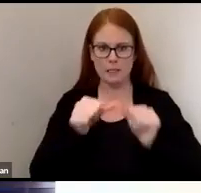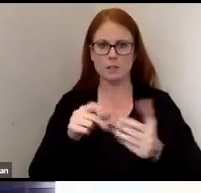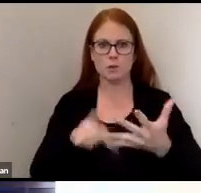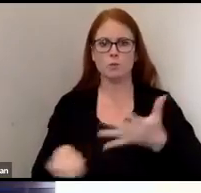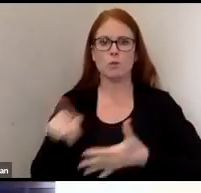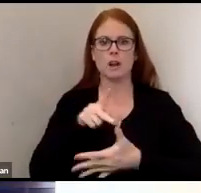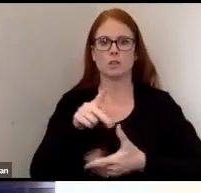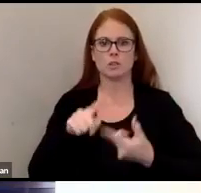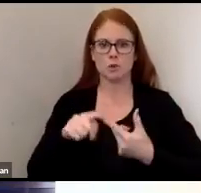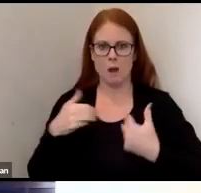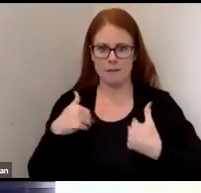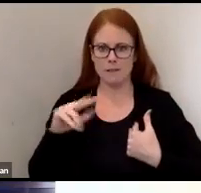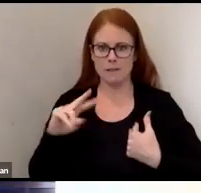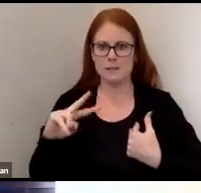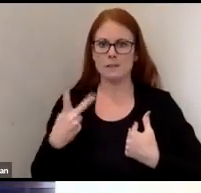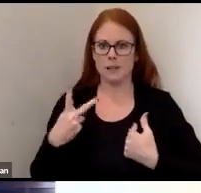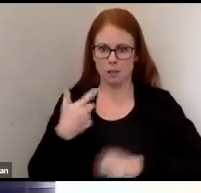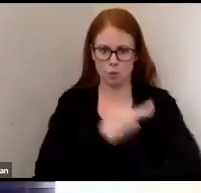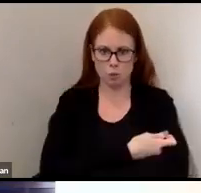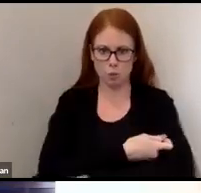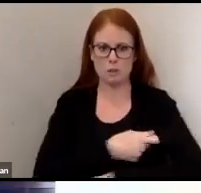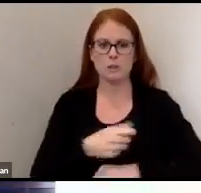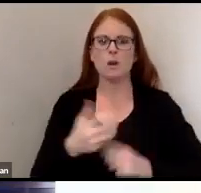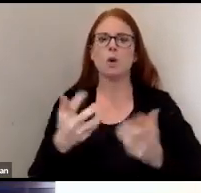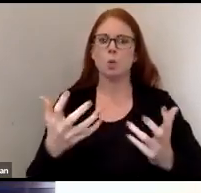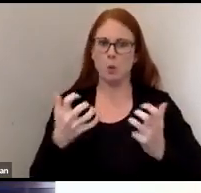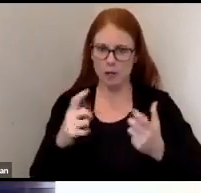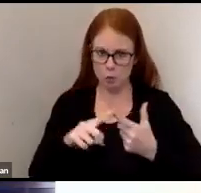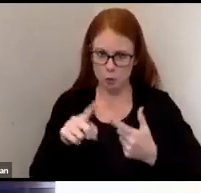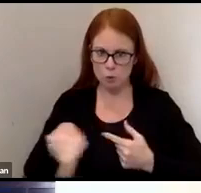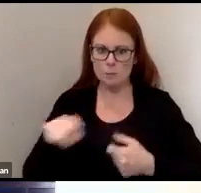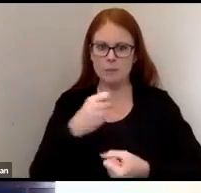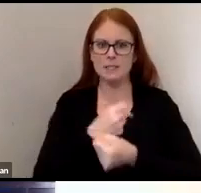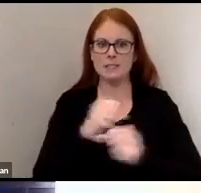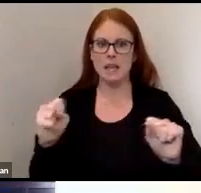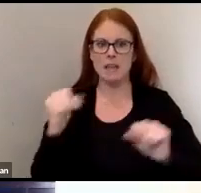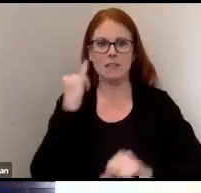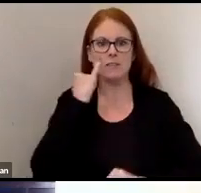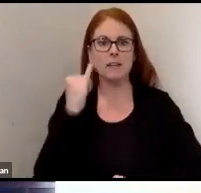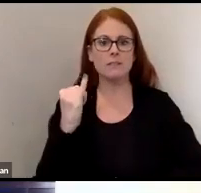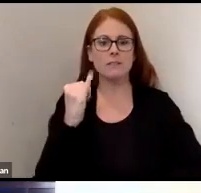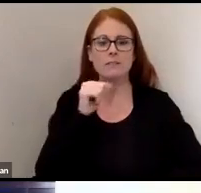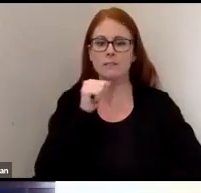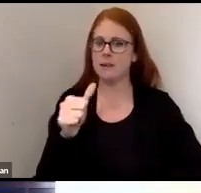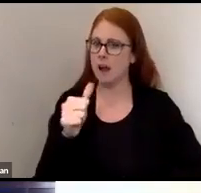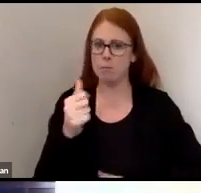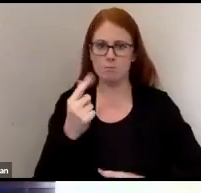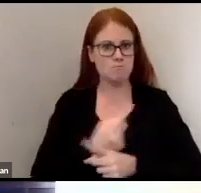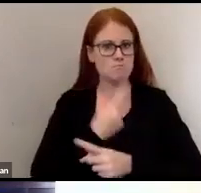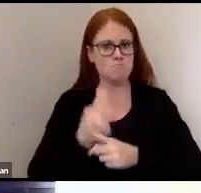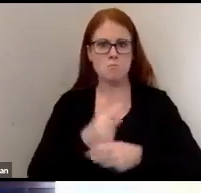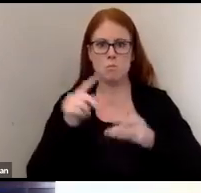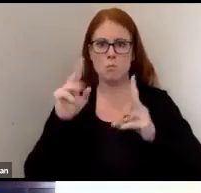you to get you spots, to get your dose. We want it to be safe. If it's not conducive for you,